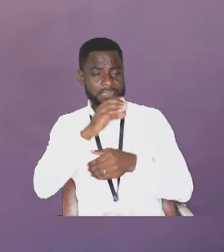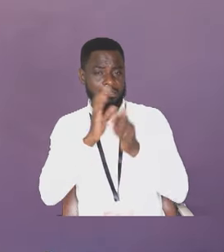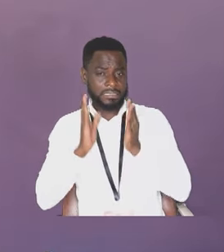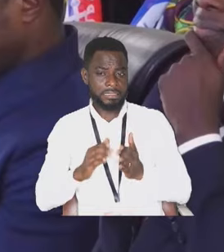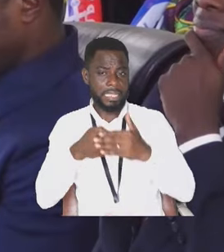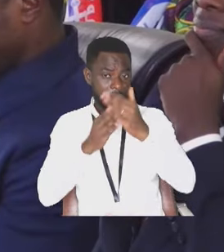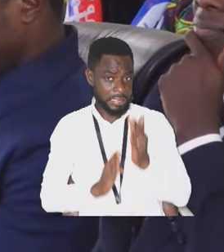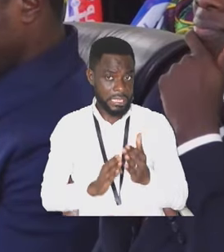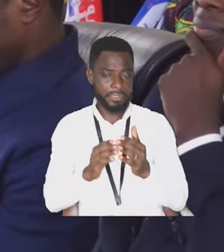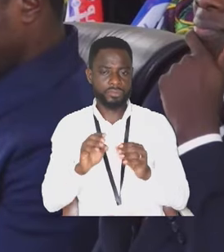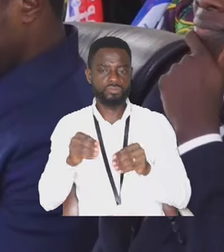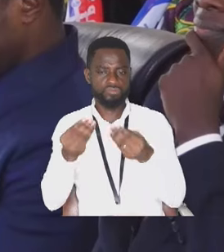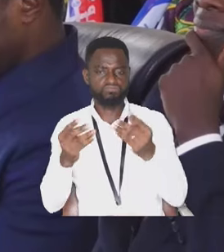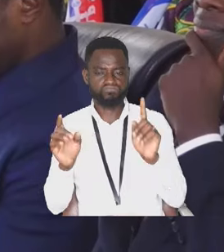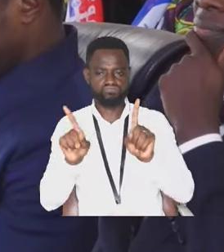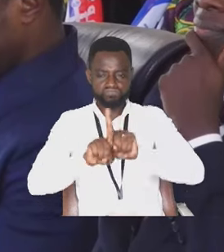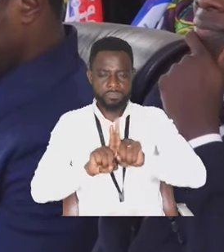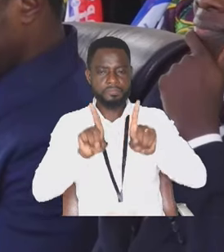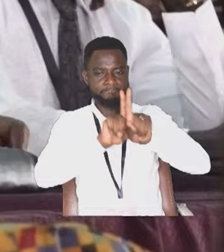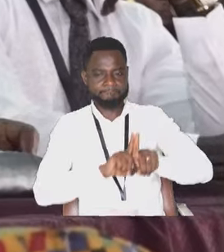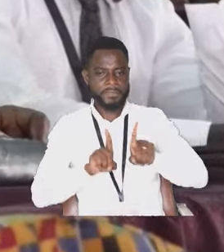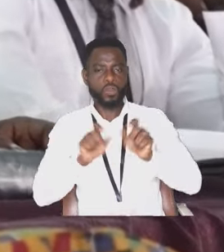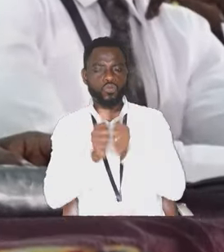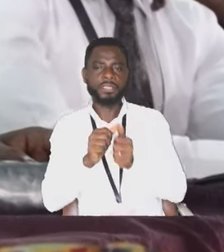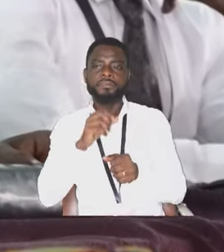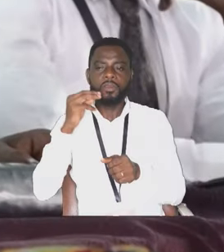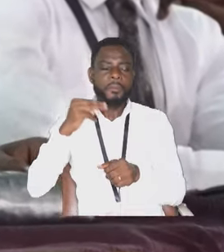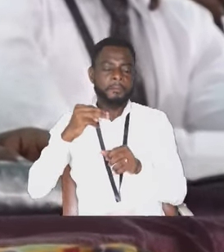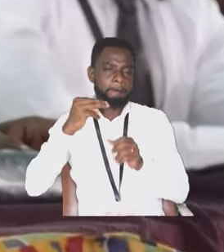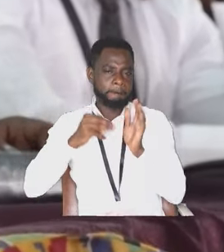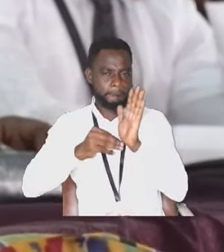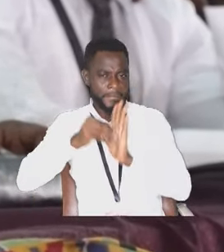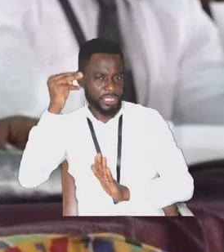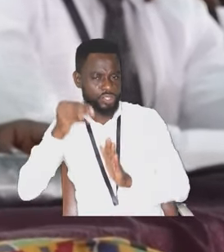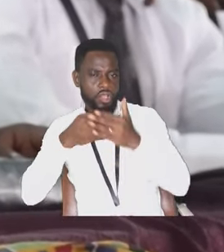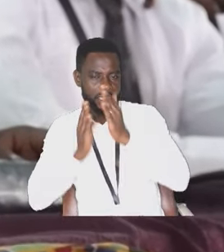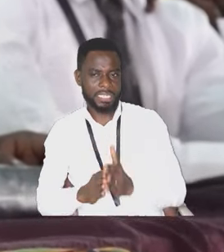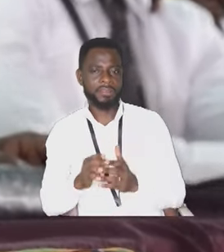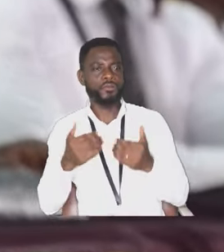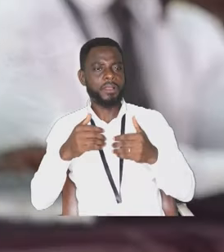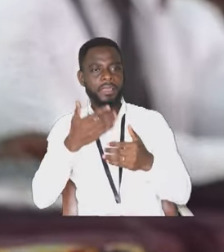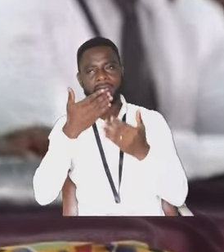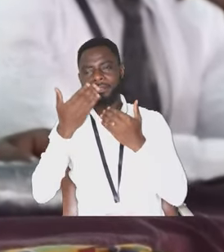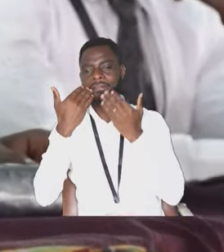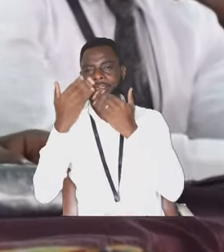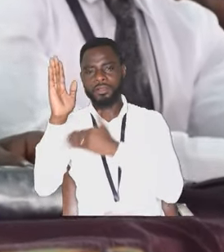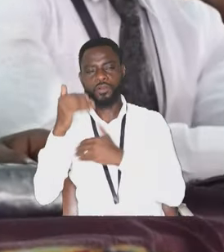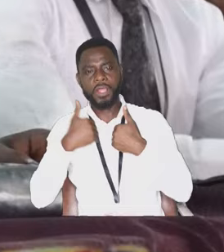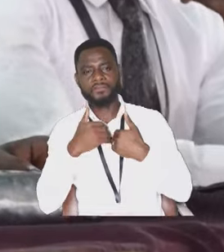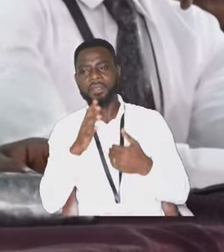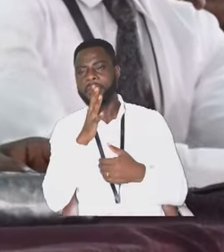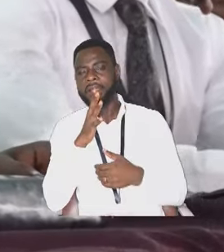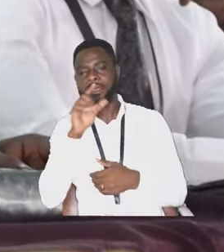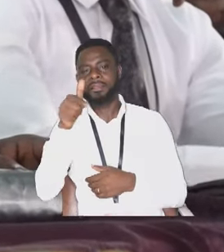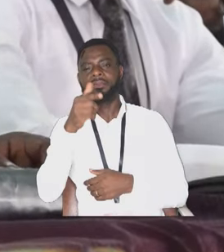office holders. I thank God that as we are here, we have our mother, our giftee, our Indazi, and we have some